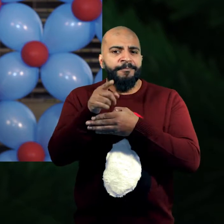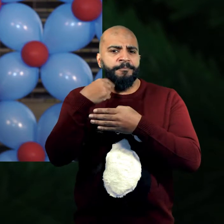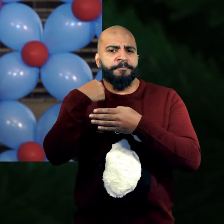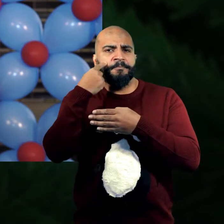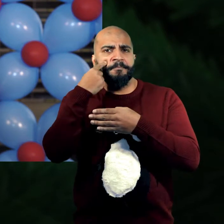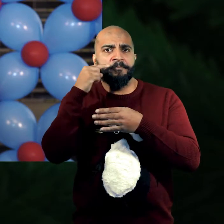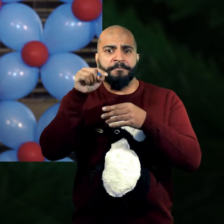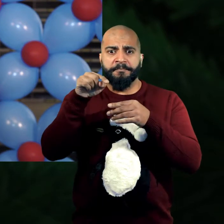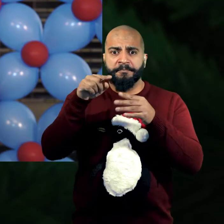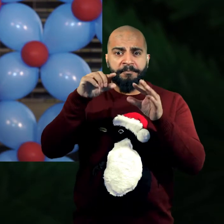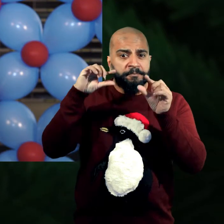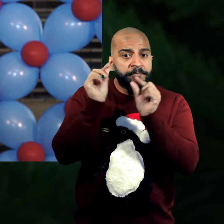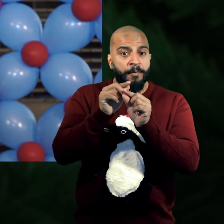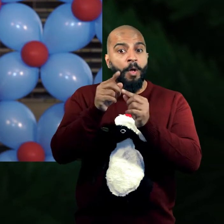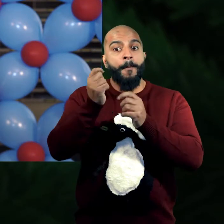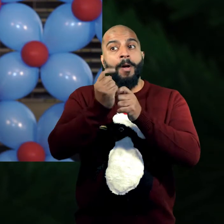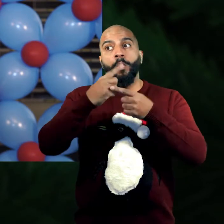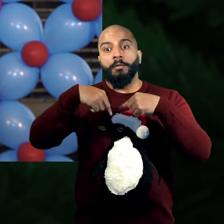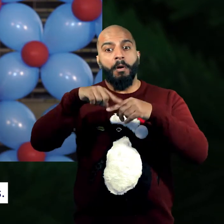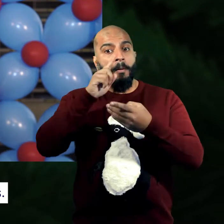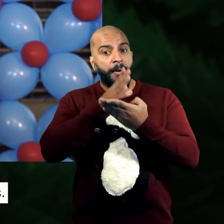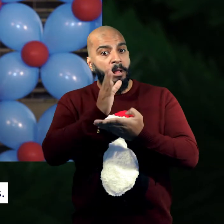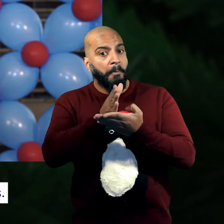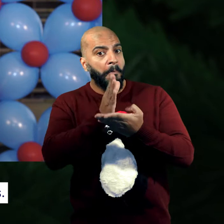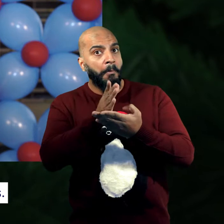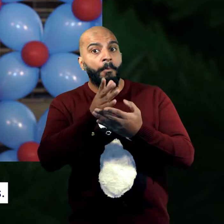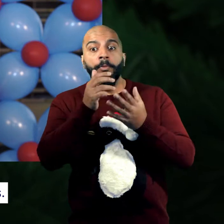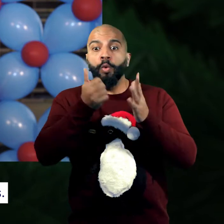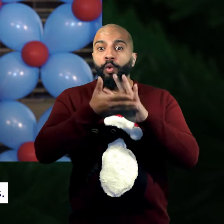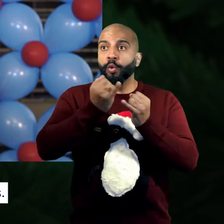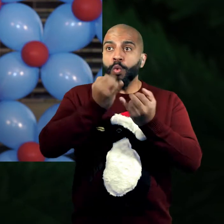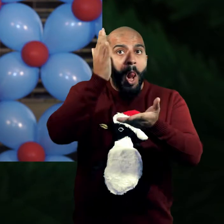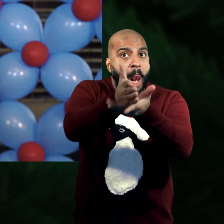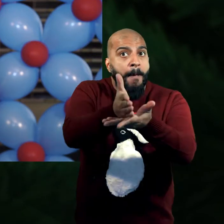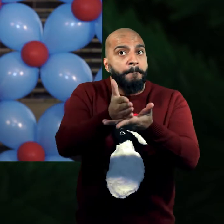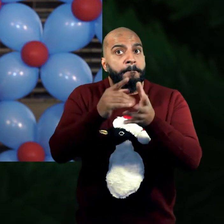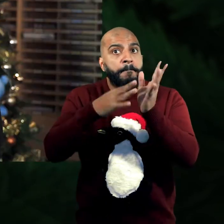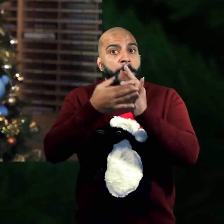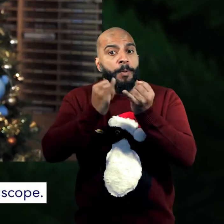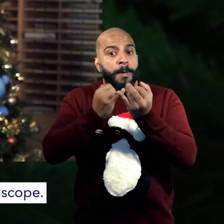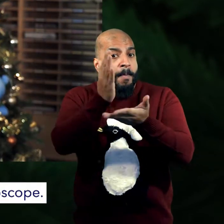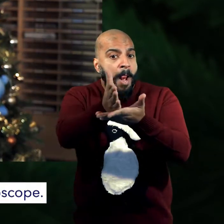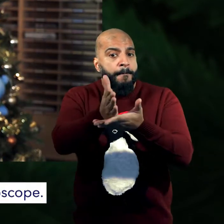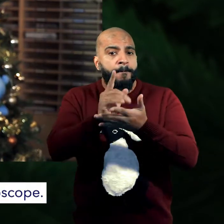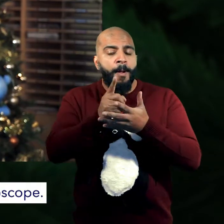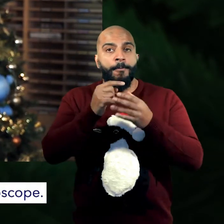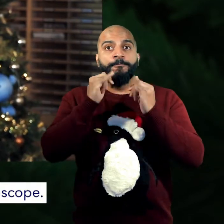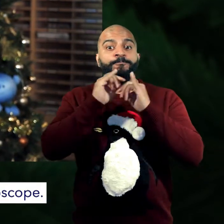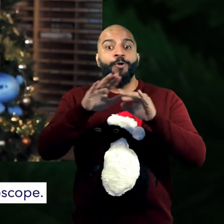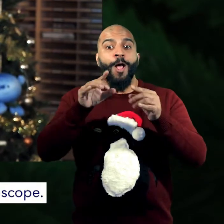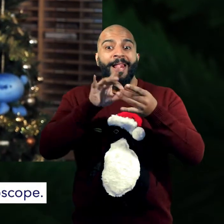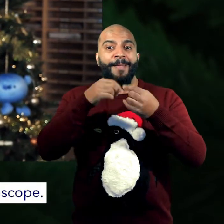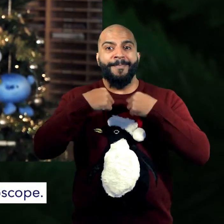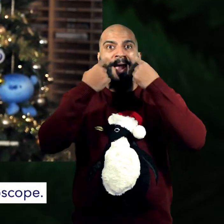small? Well, for many of us, seeing is believing. And the good news is, yes, we can see atoms. Well, certainly not with our